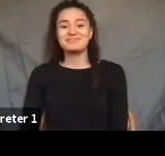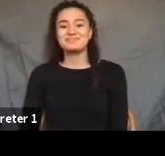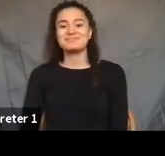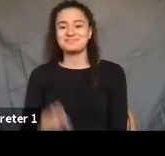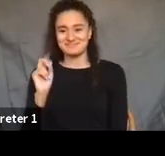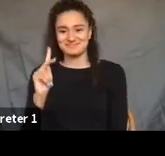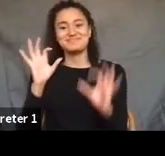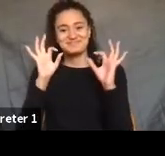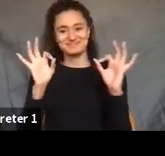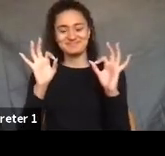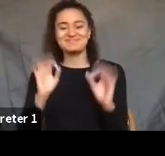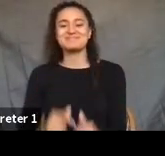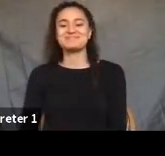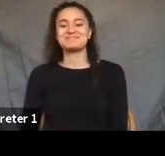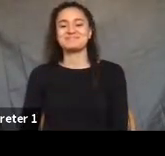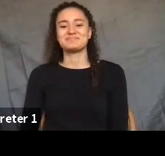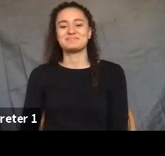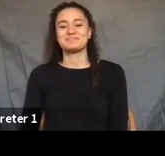Okay, perfect.